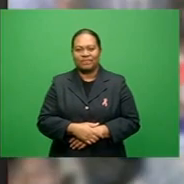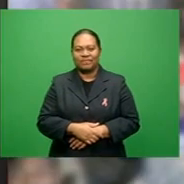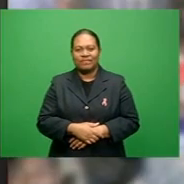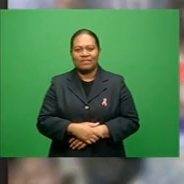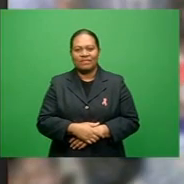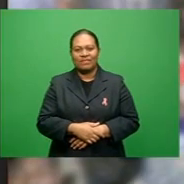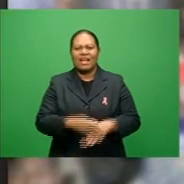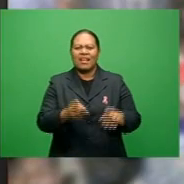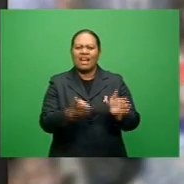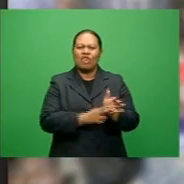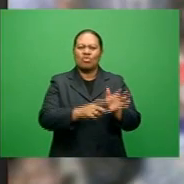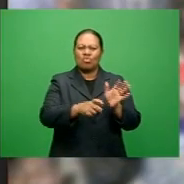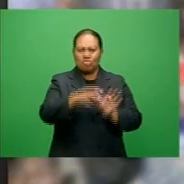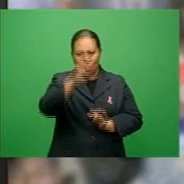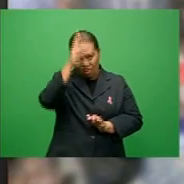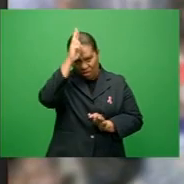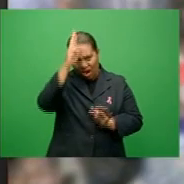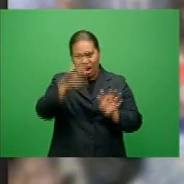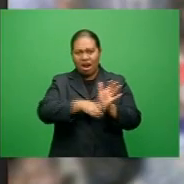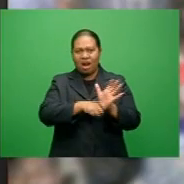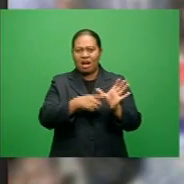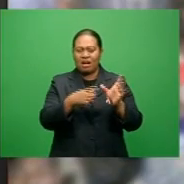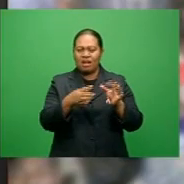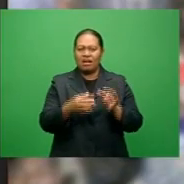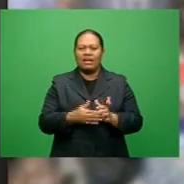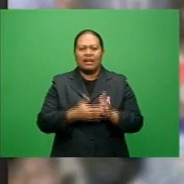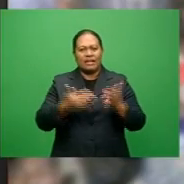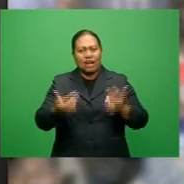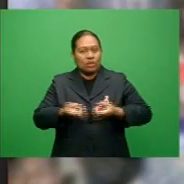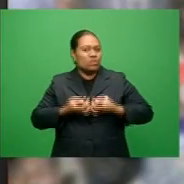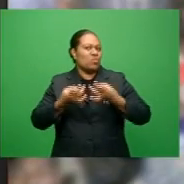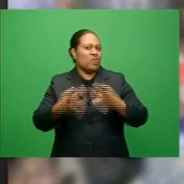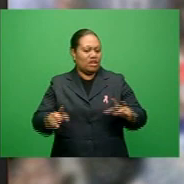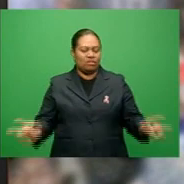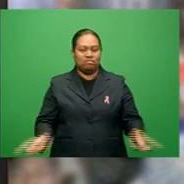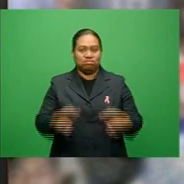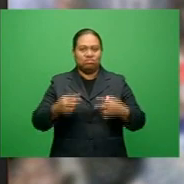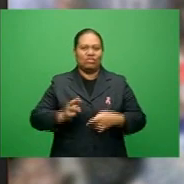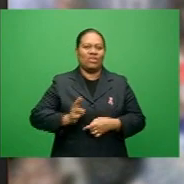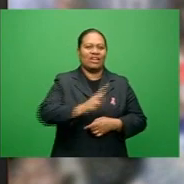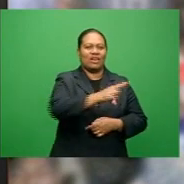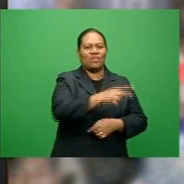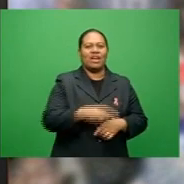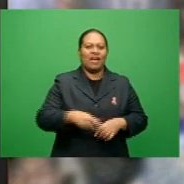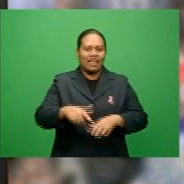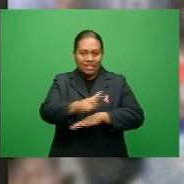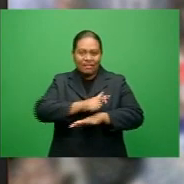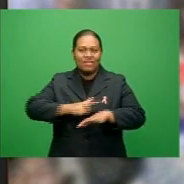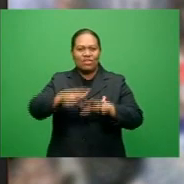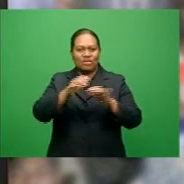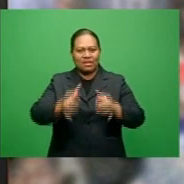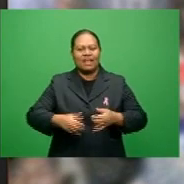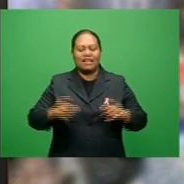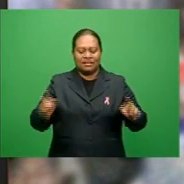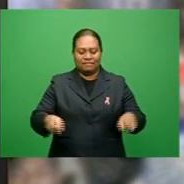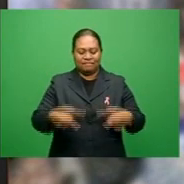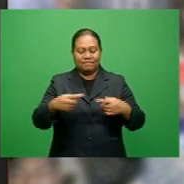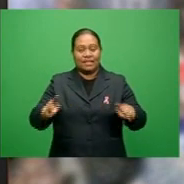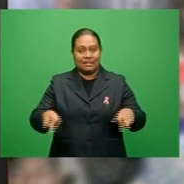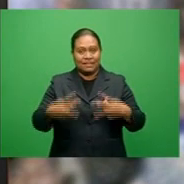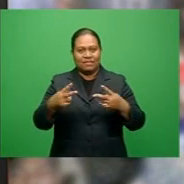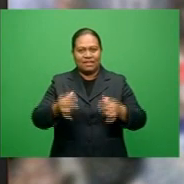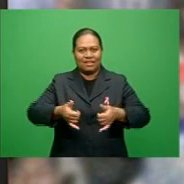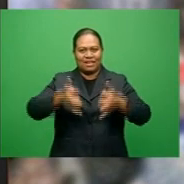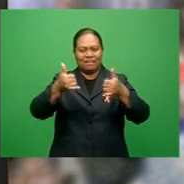The Nanukula rugby side is raring to take the field against Rawa in the Vodafone Vanua Cup Challenge semi-final tomorrow.